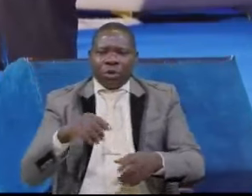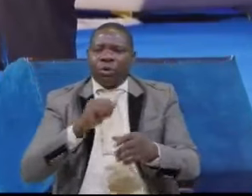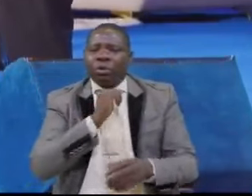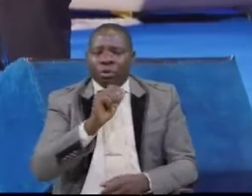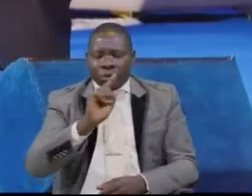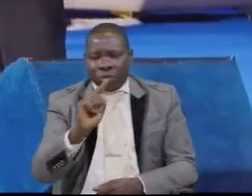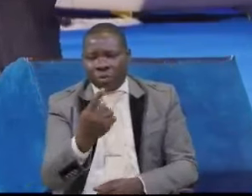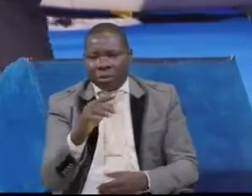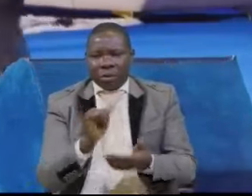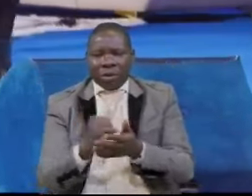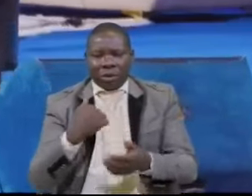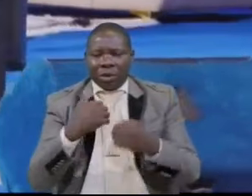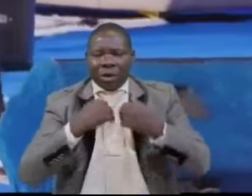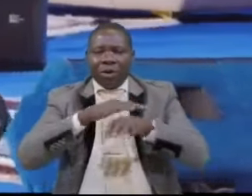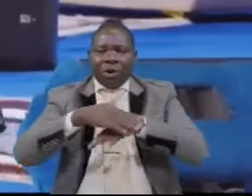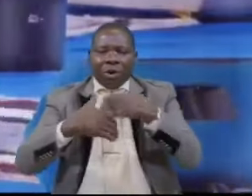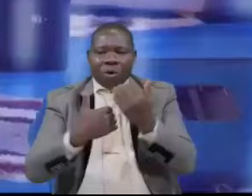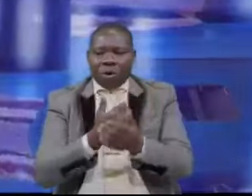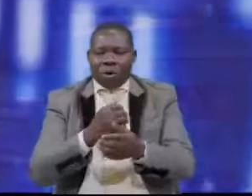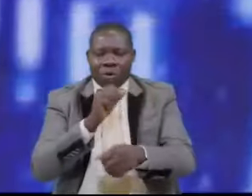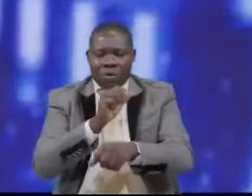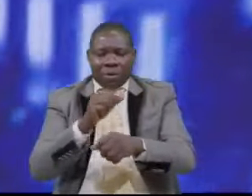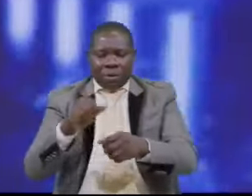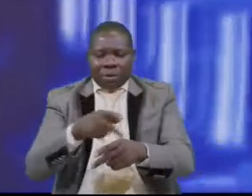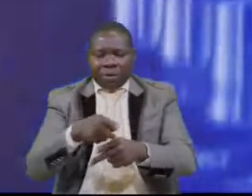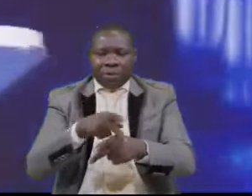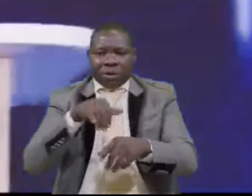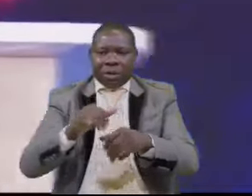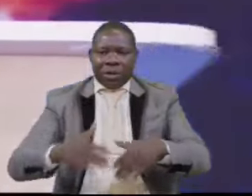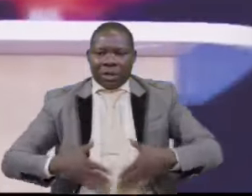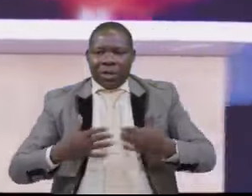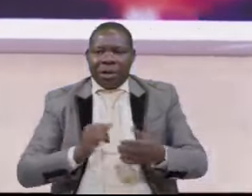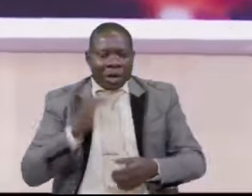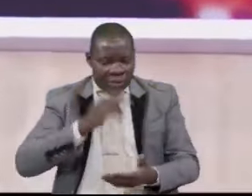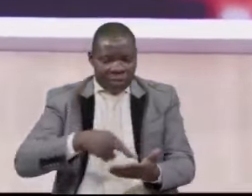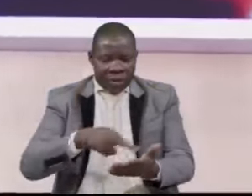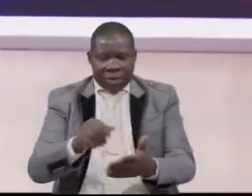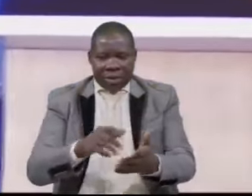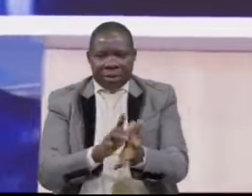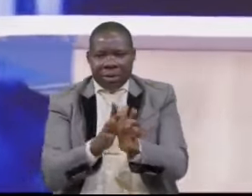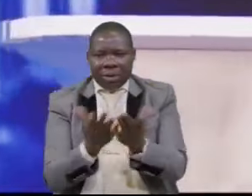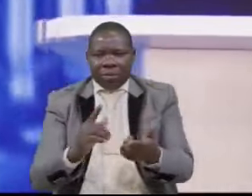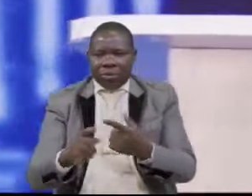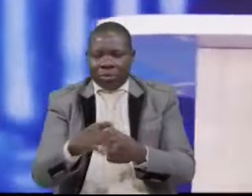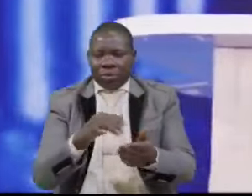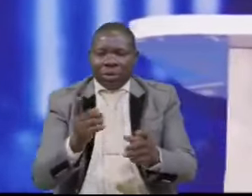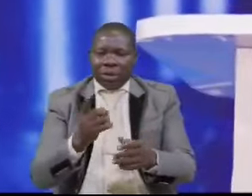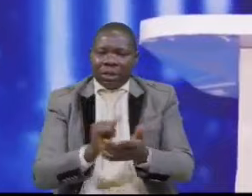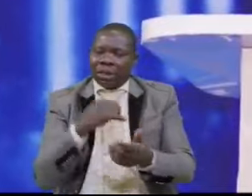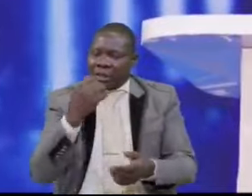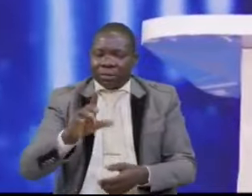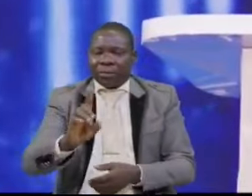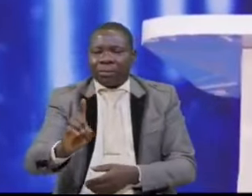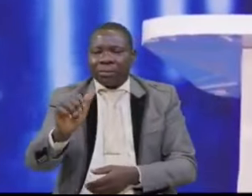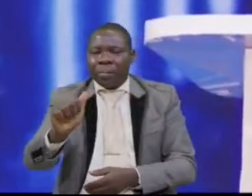to be reading a verse of scripture to you that says Daniel and Shadrach, Meshach, and Abednego was